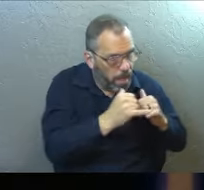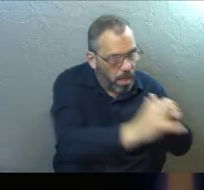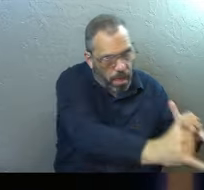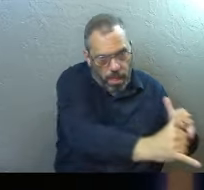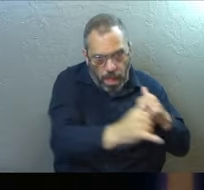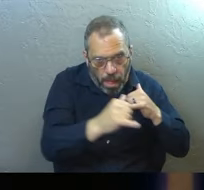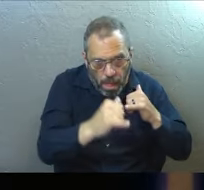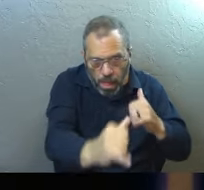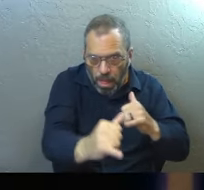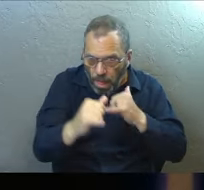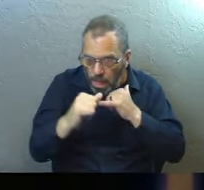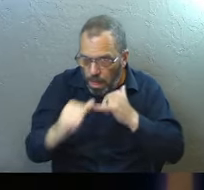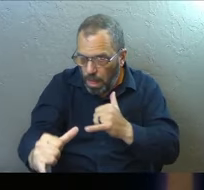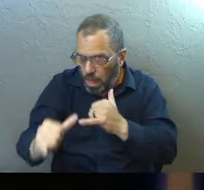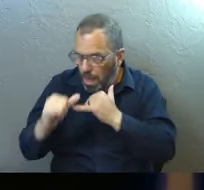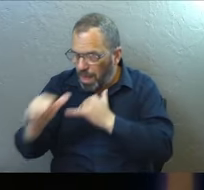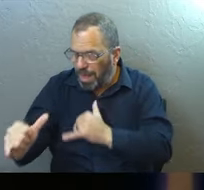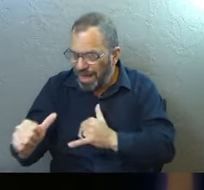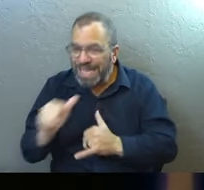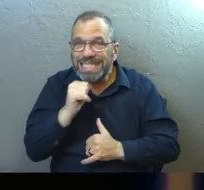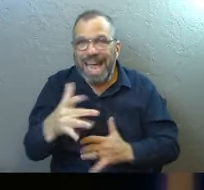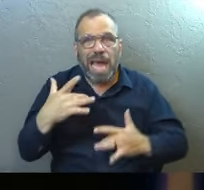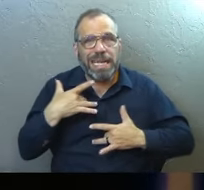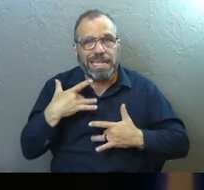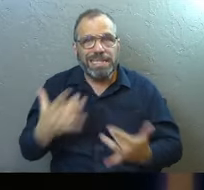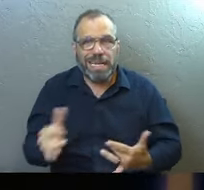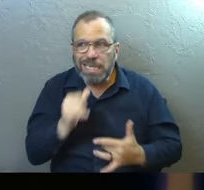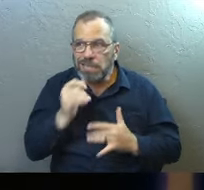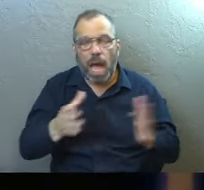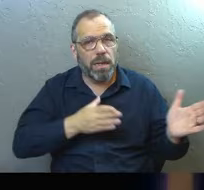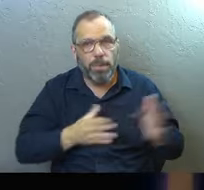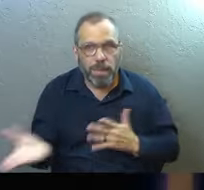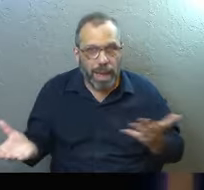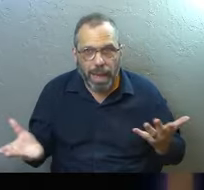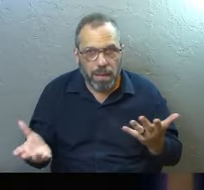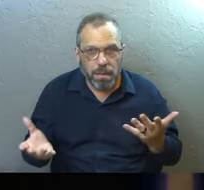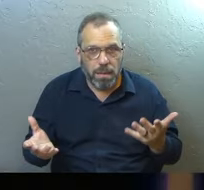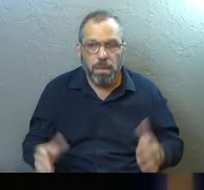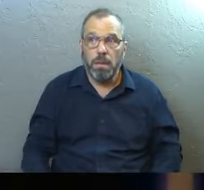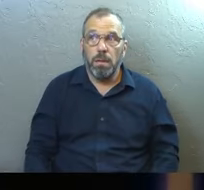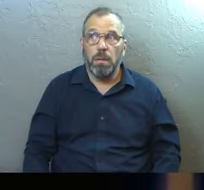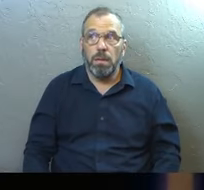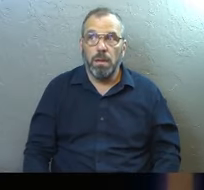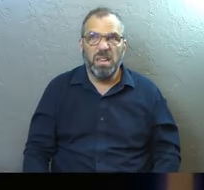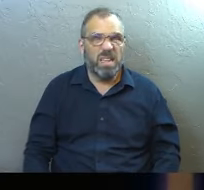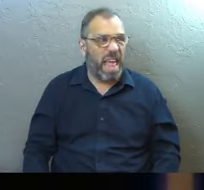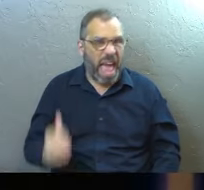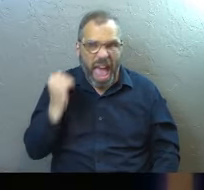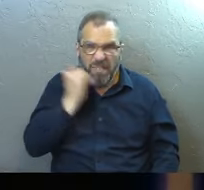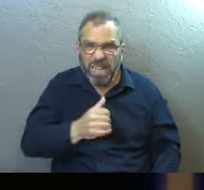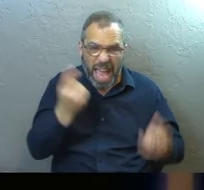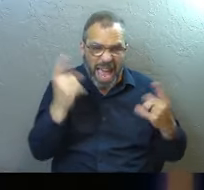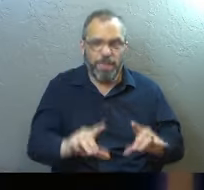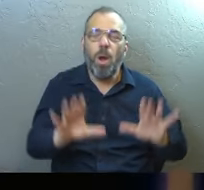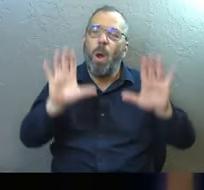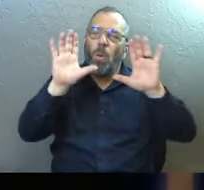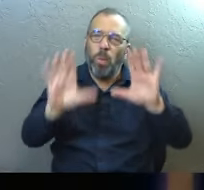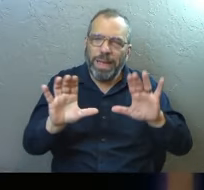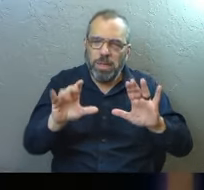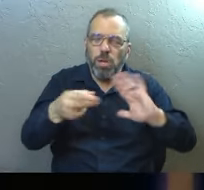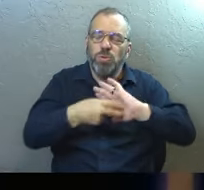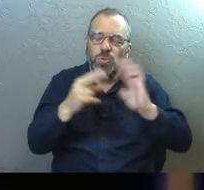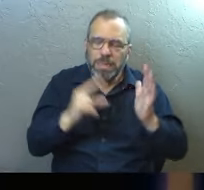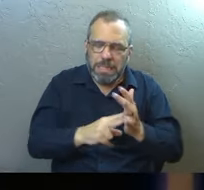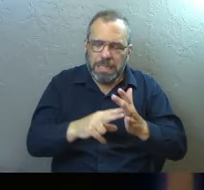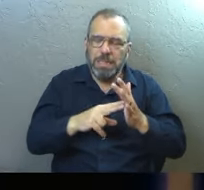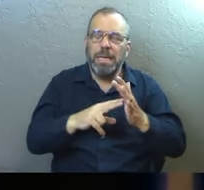something unintentionally. We're just going about our day. And so he's saying that's happening all the time, but we need intentional